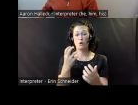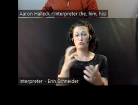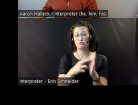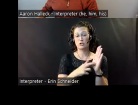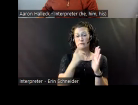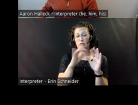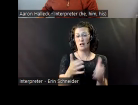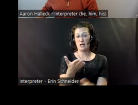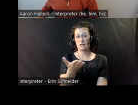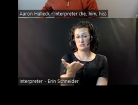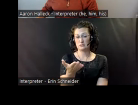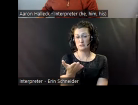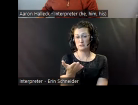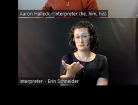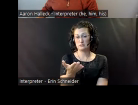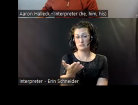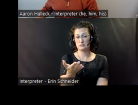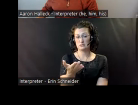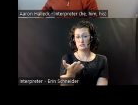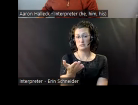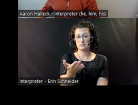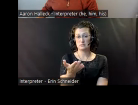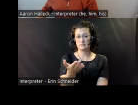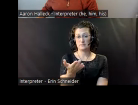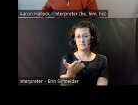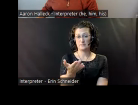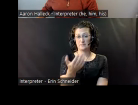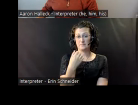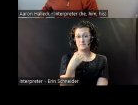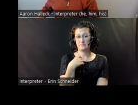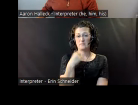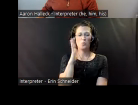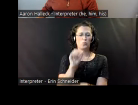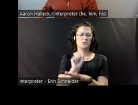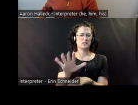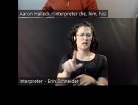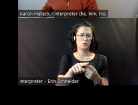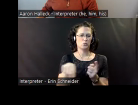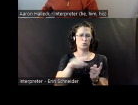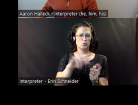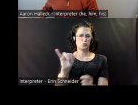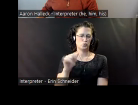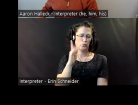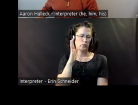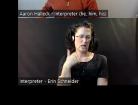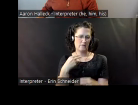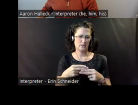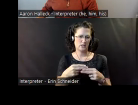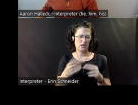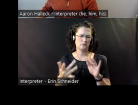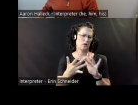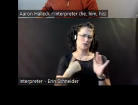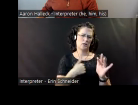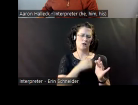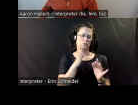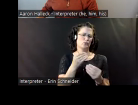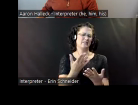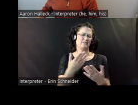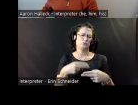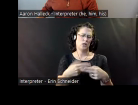classes, there is the link. And again, we'll make sure that we send this to you, contact any of us, or certainly we'll give you the